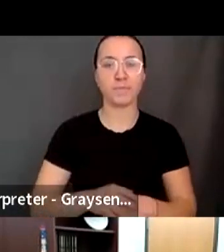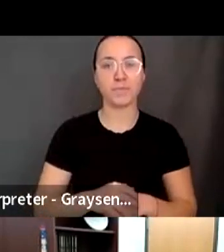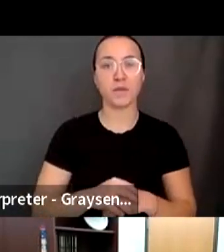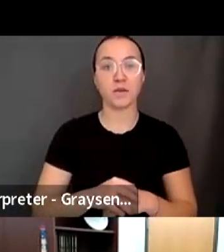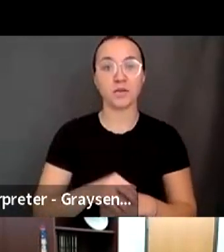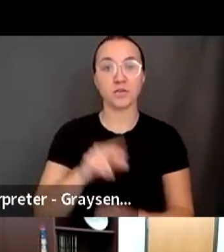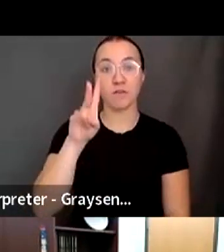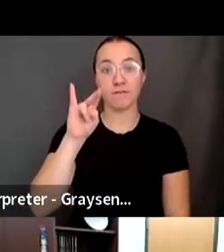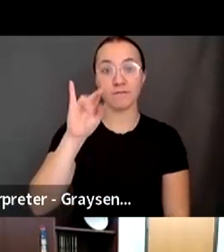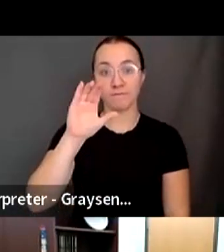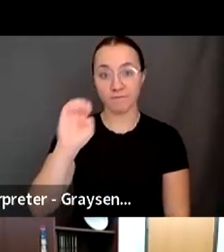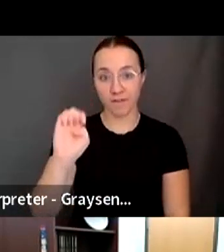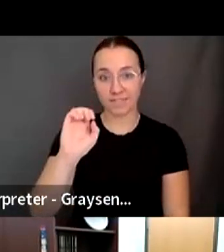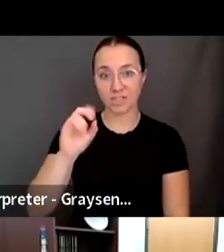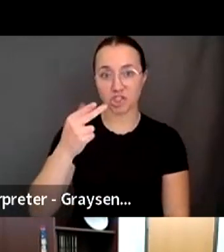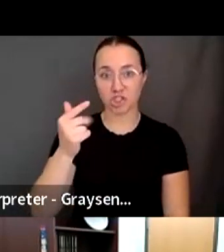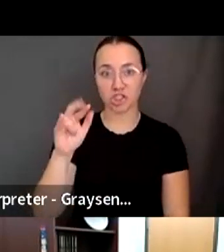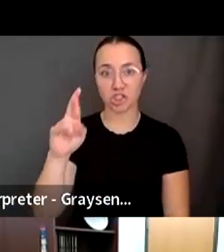is